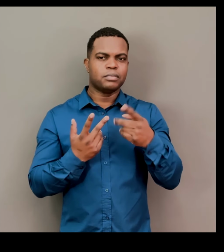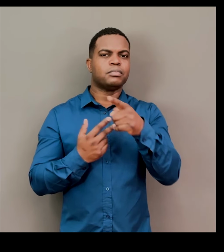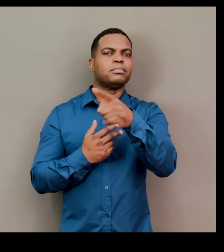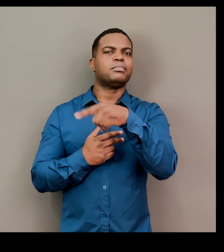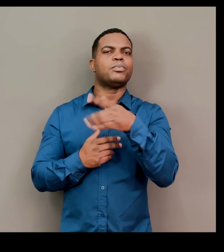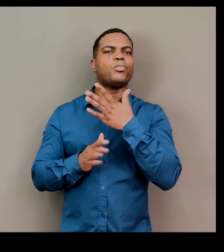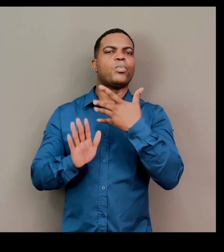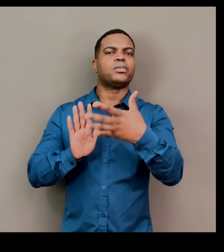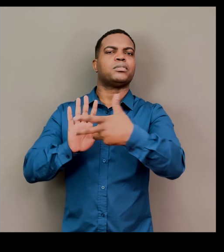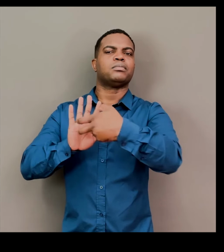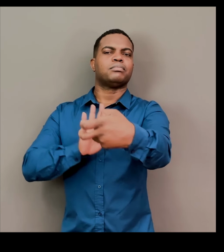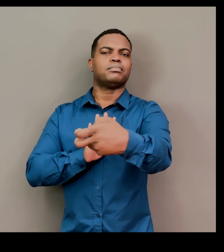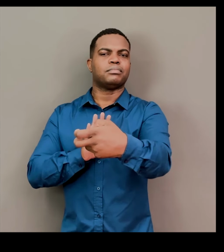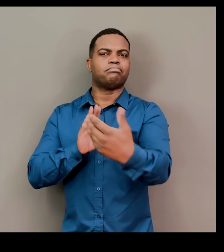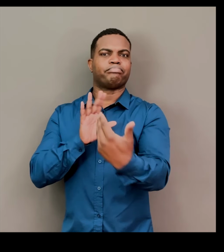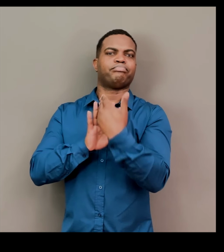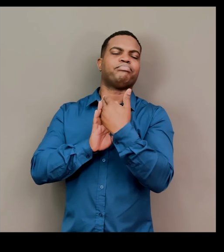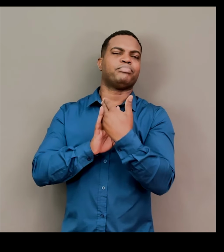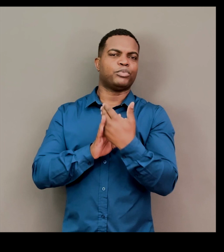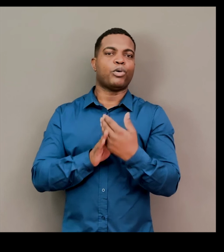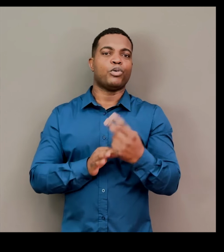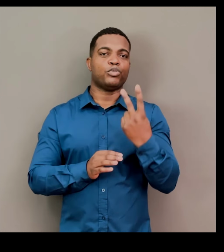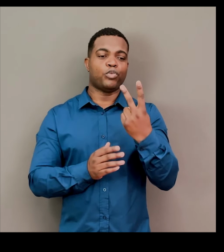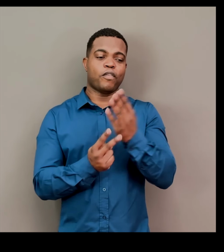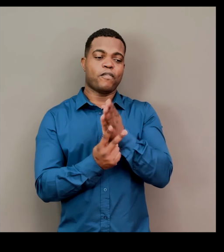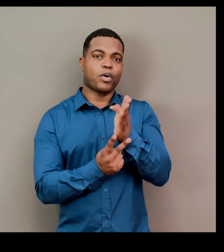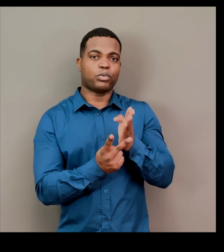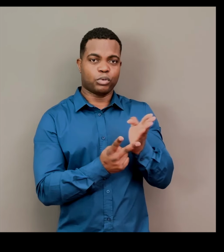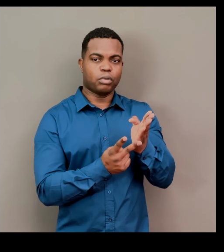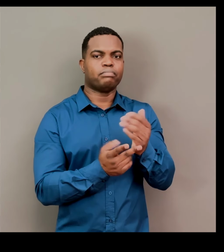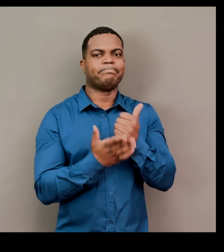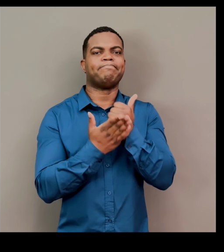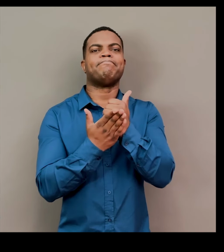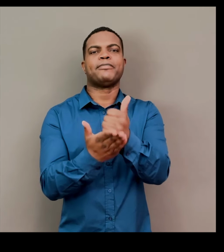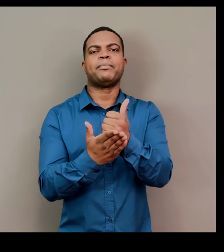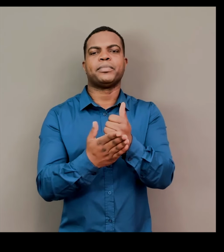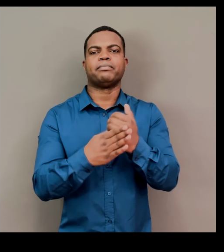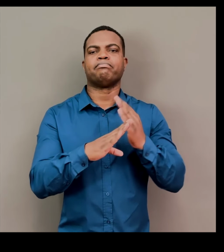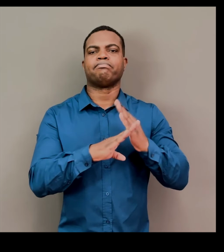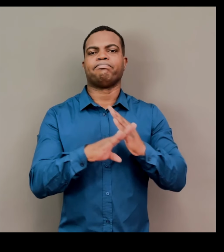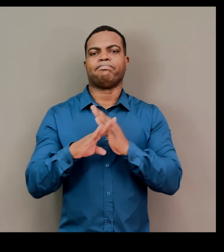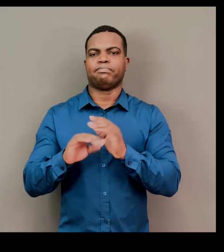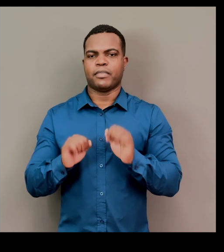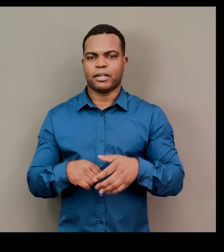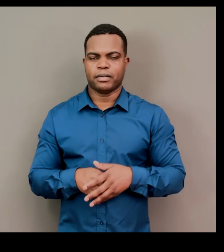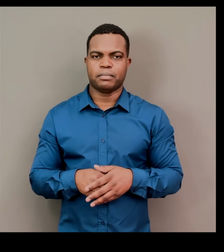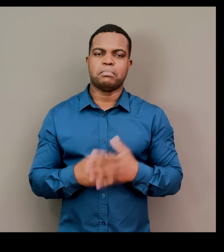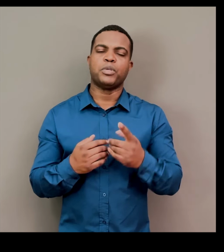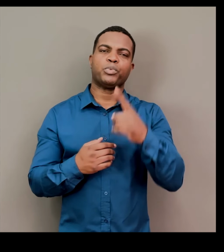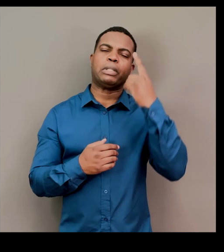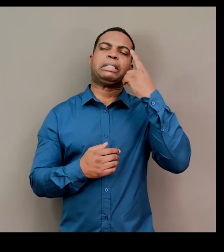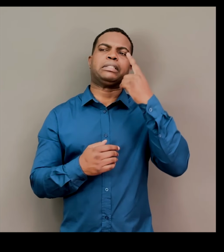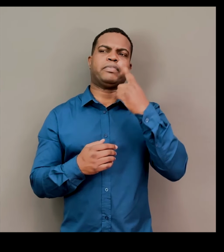attempt. Add two-factor authentication if you have it already, and consider changing your password.